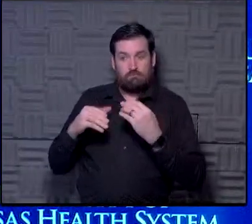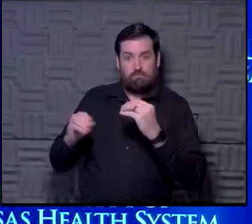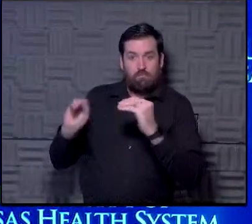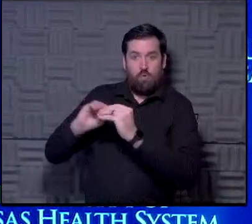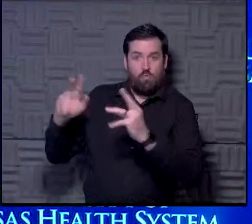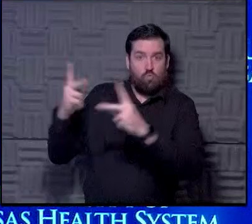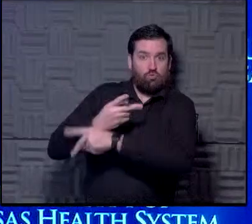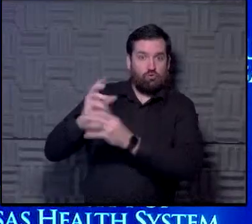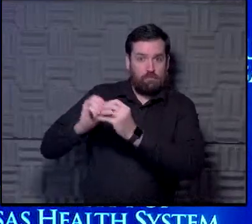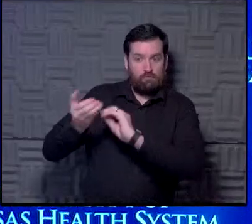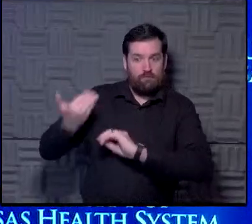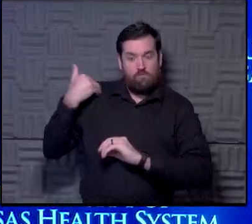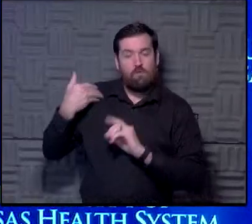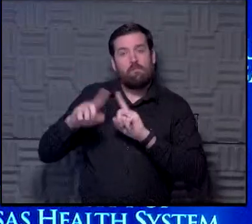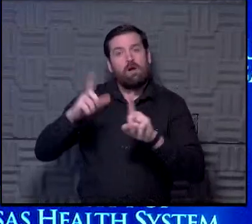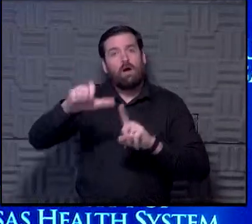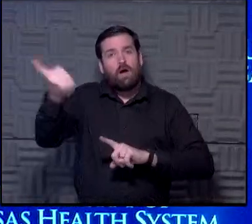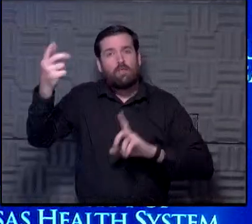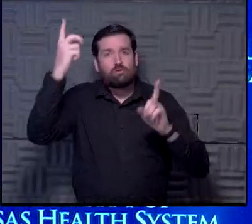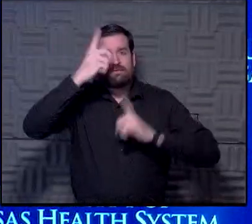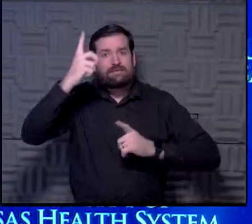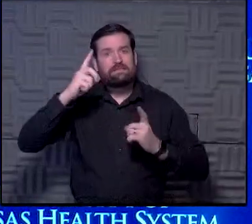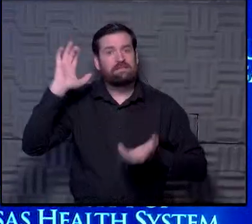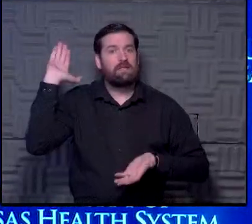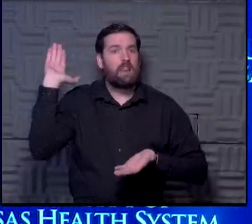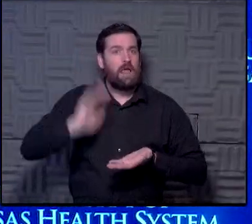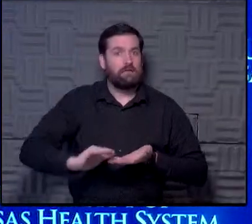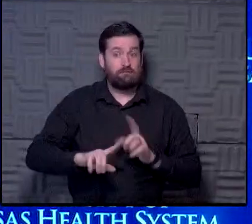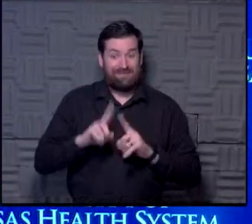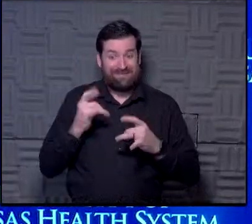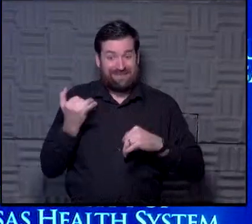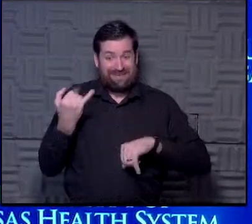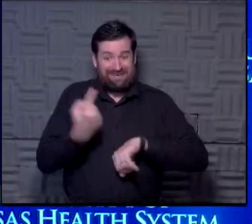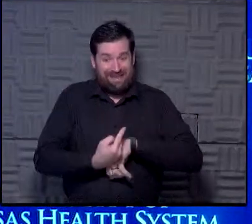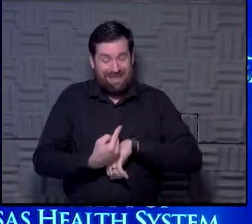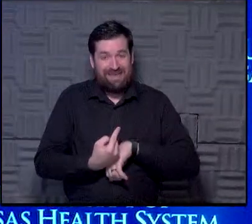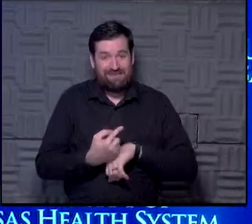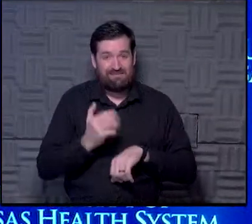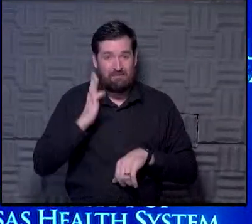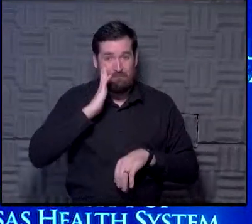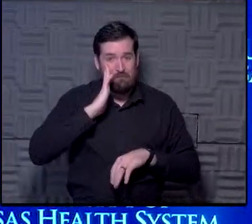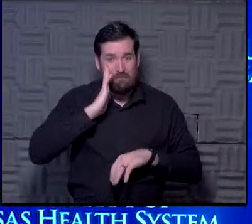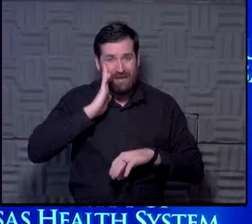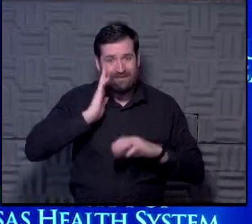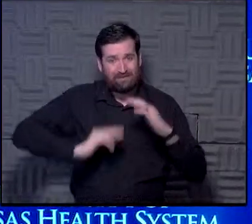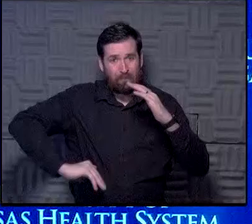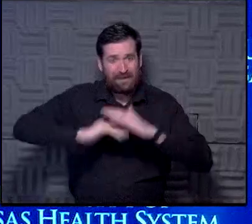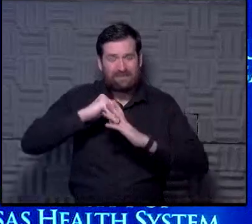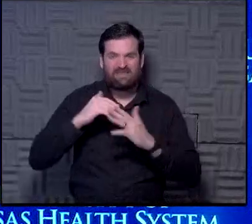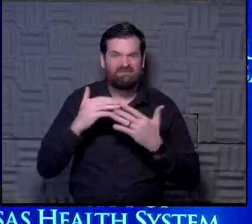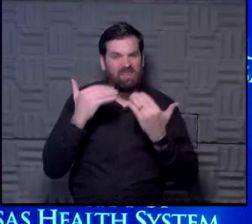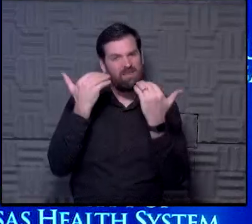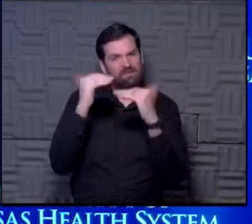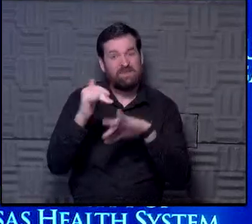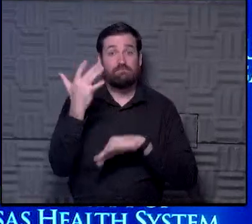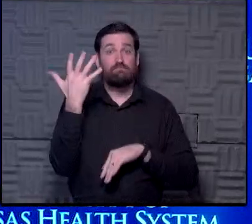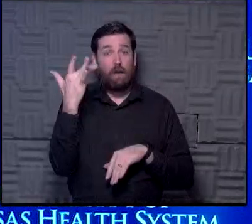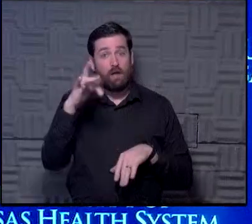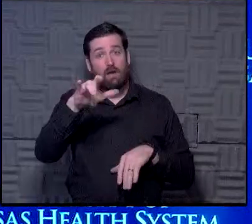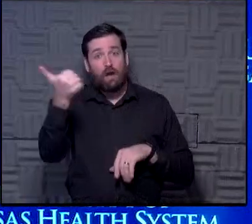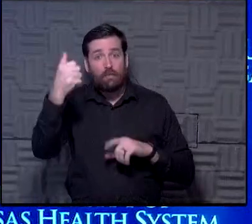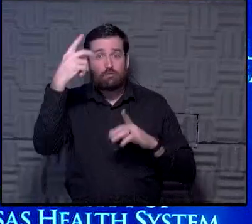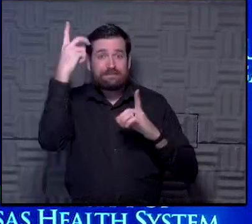now, because other diseases seem to be a little quieter. But today, our bed capacity is pretty limited because those other diseases